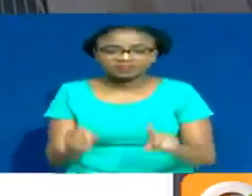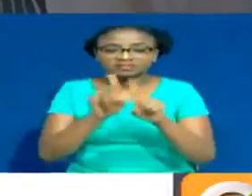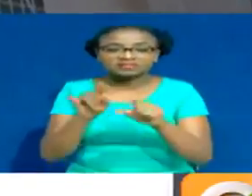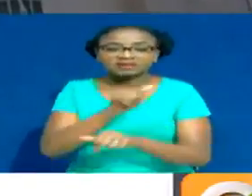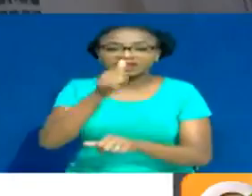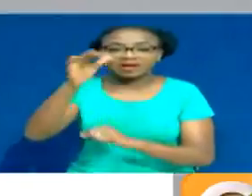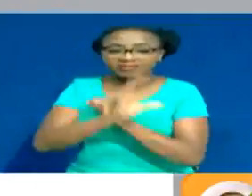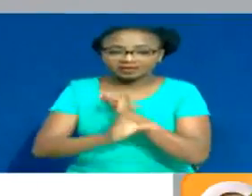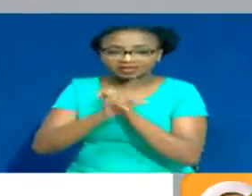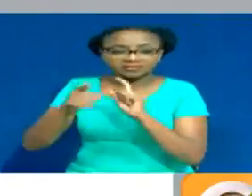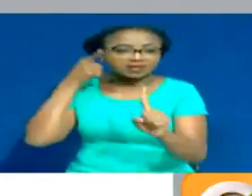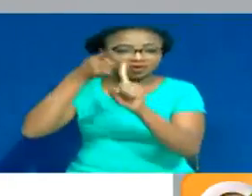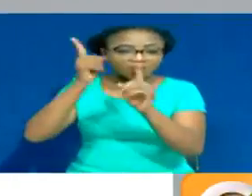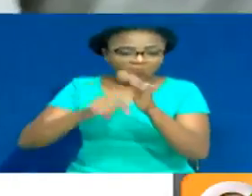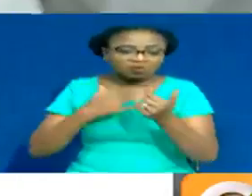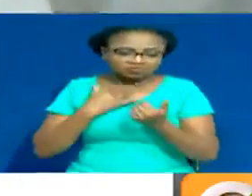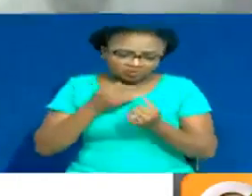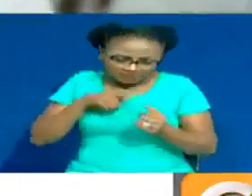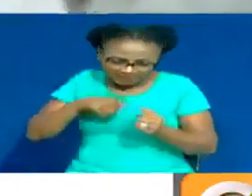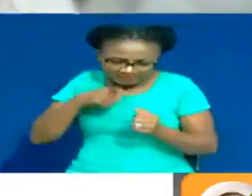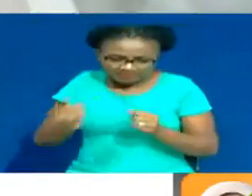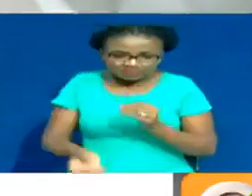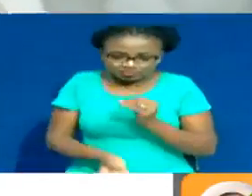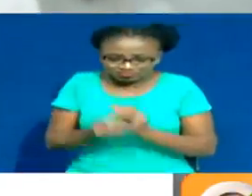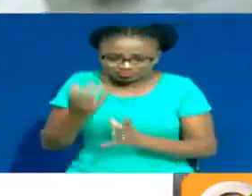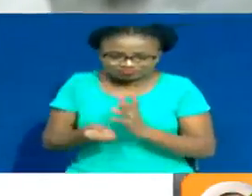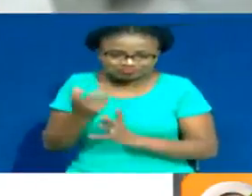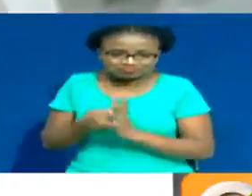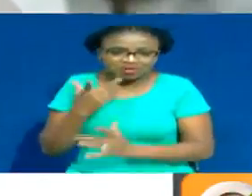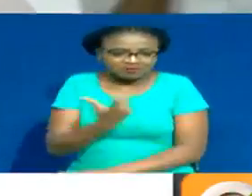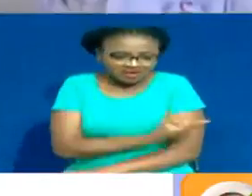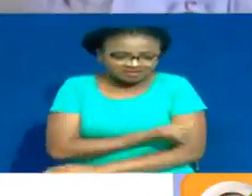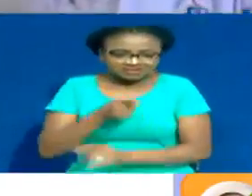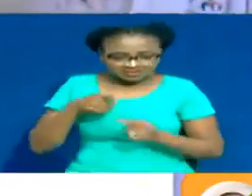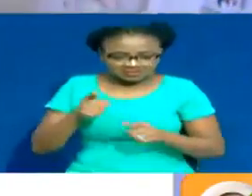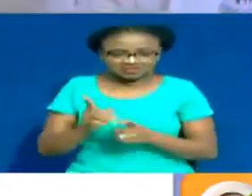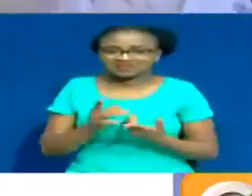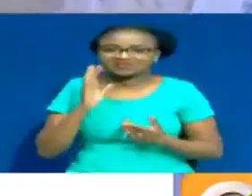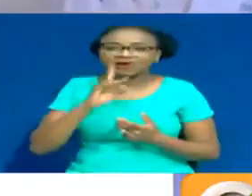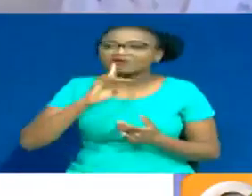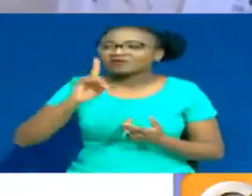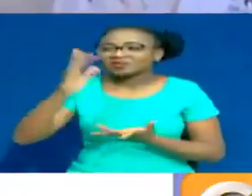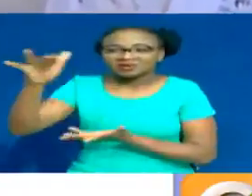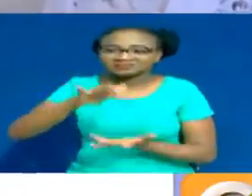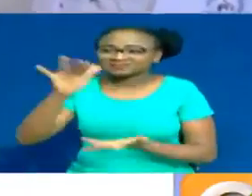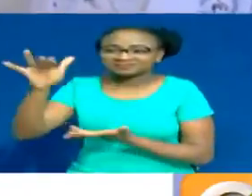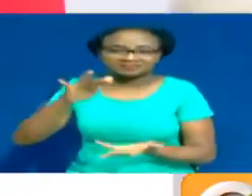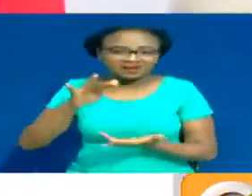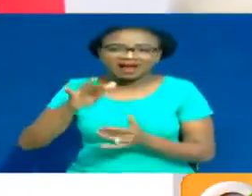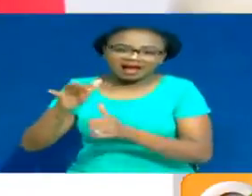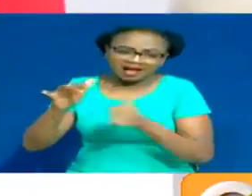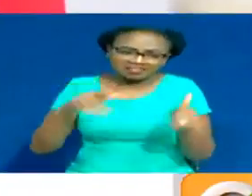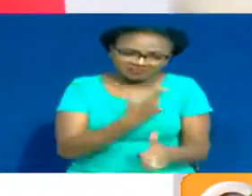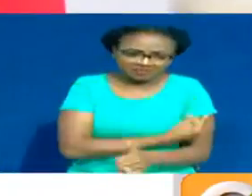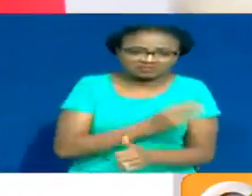countries, also seeks to be self-reliant in production, supply and distribution of human vaccines besides just the COVID-19 vaccine.